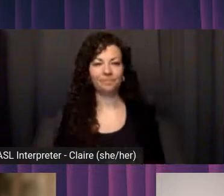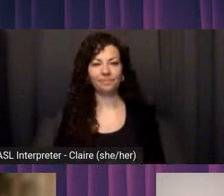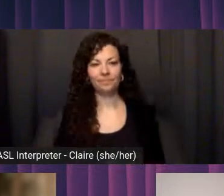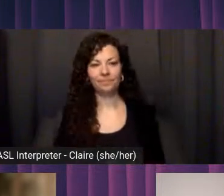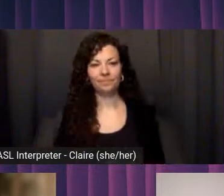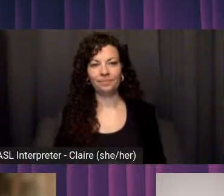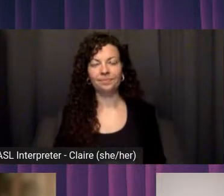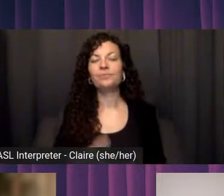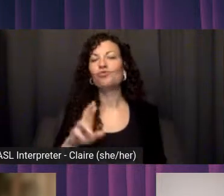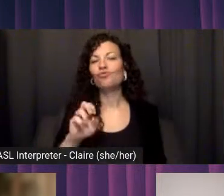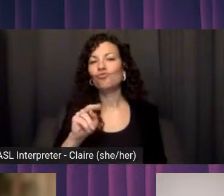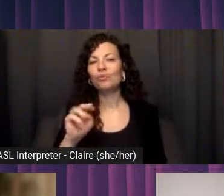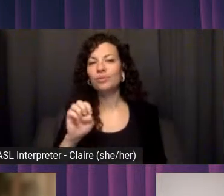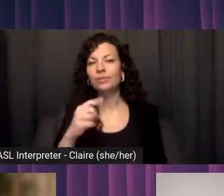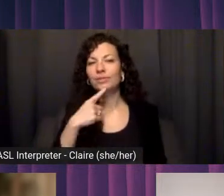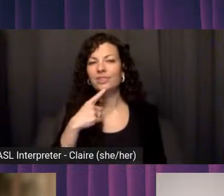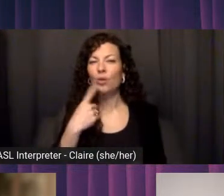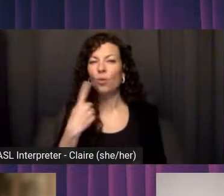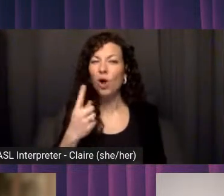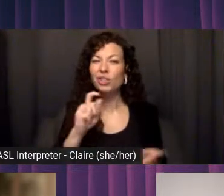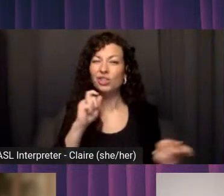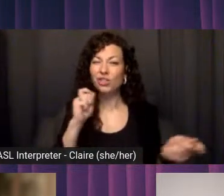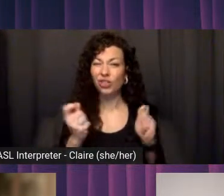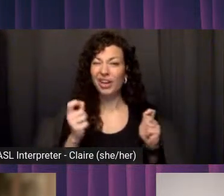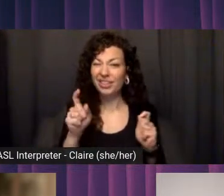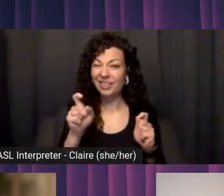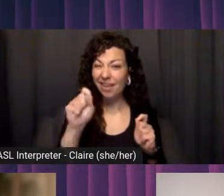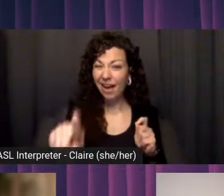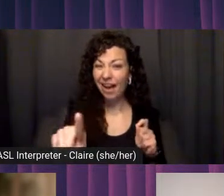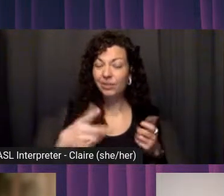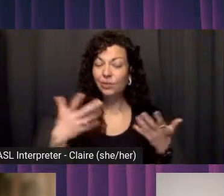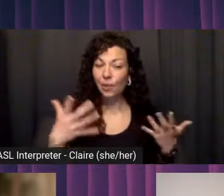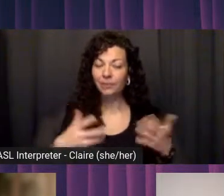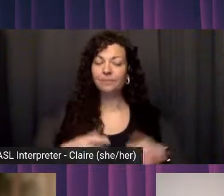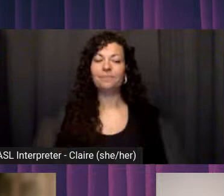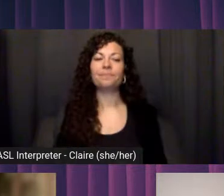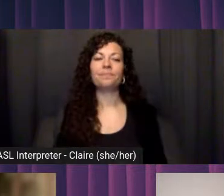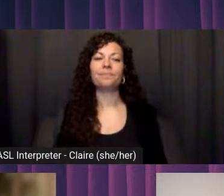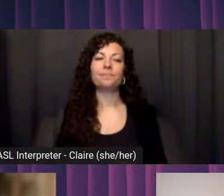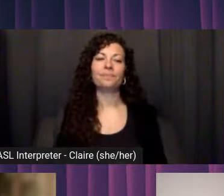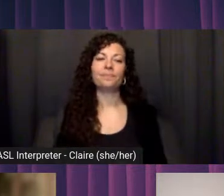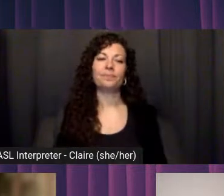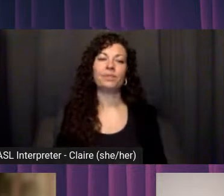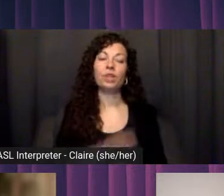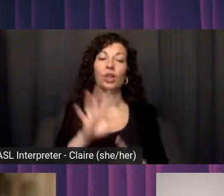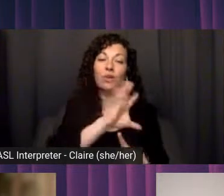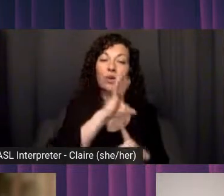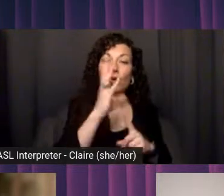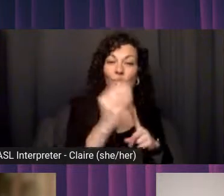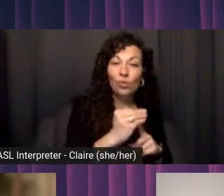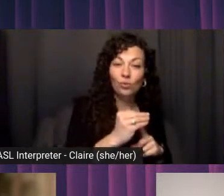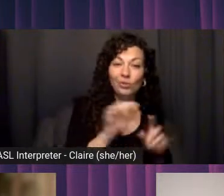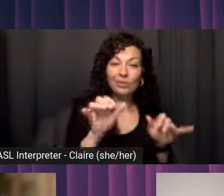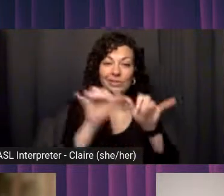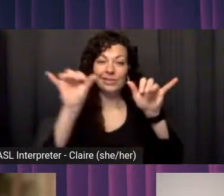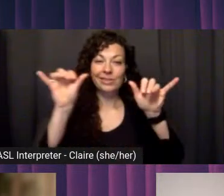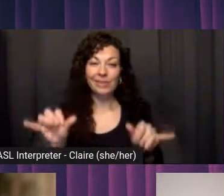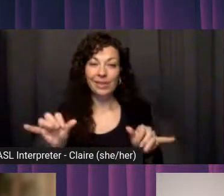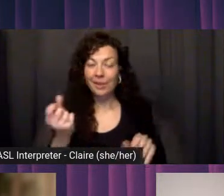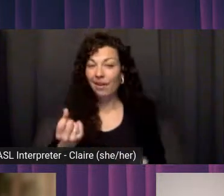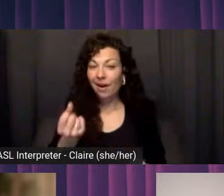the one change that I would ask for that is a much larger change is the cultural and systemic understanding